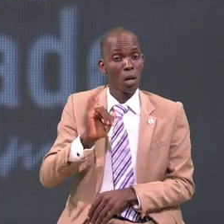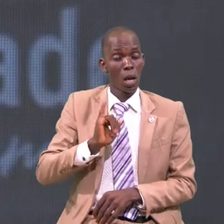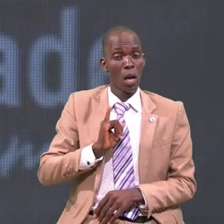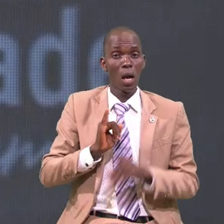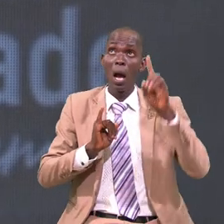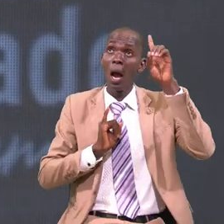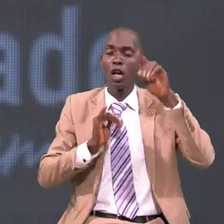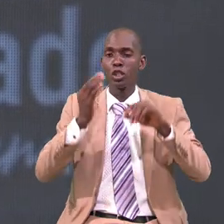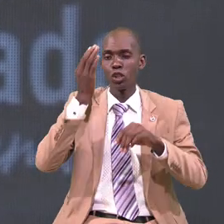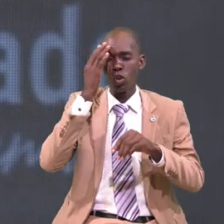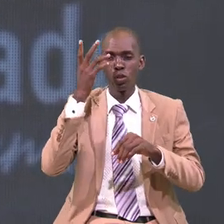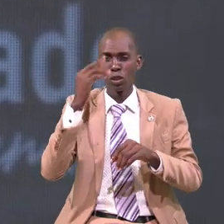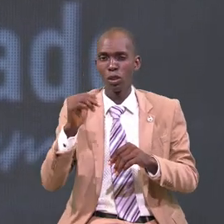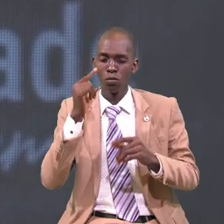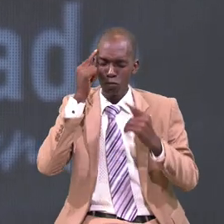toward you,